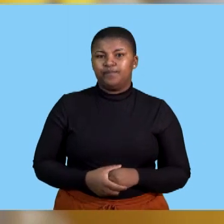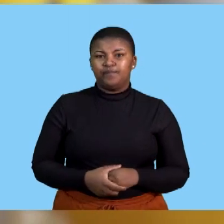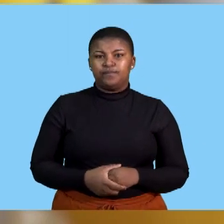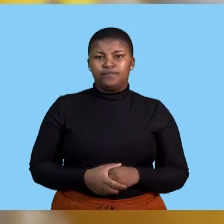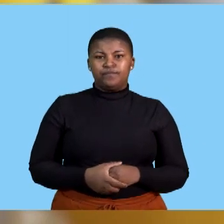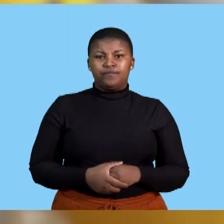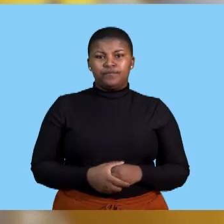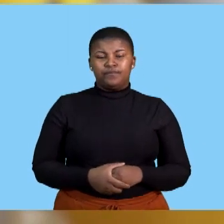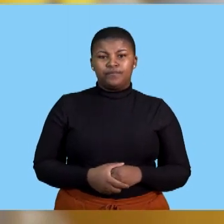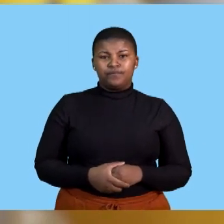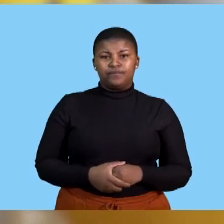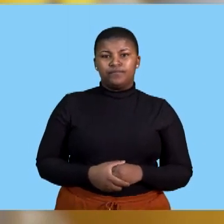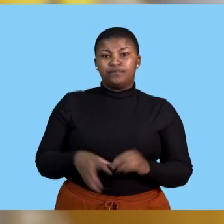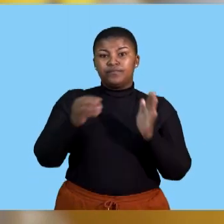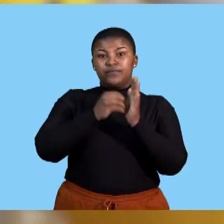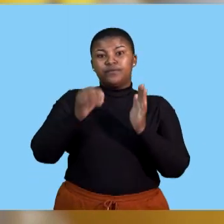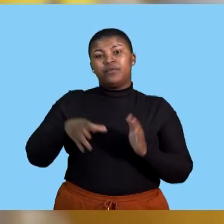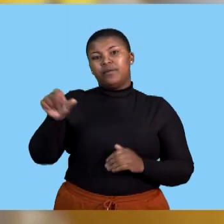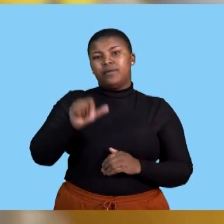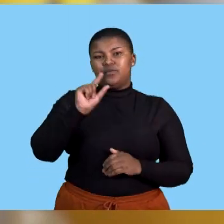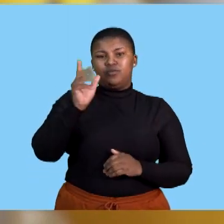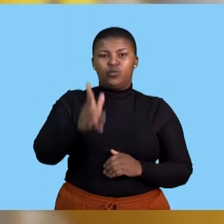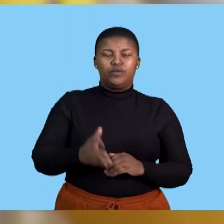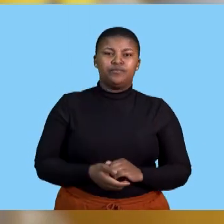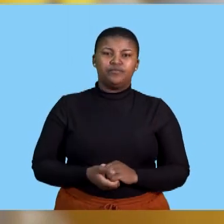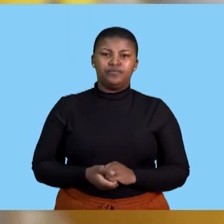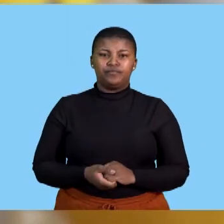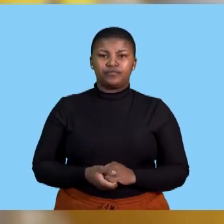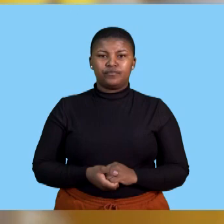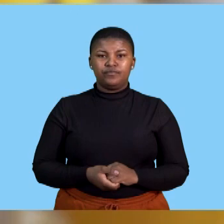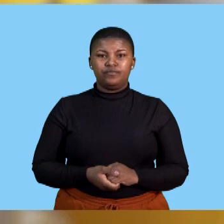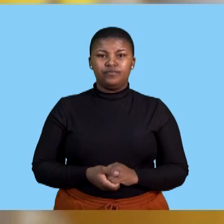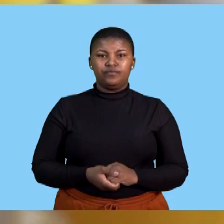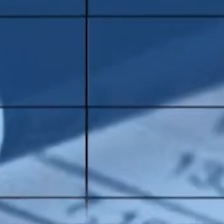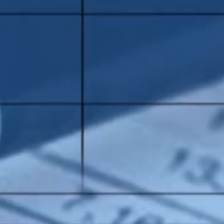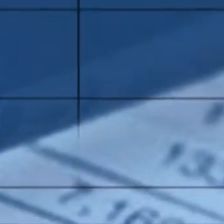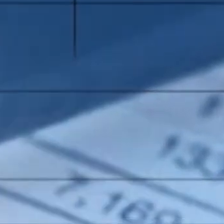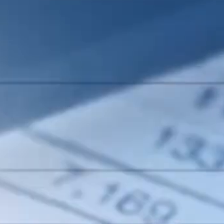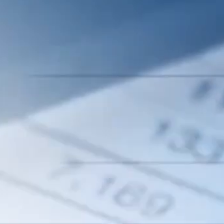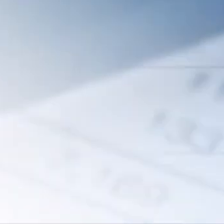figures. All right. Dear learners, let's go for an ad break, and I'll see you shortly.